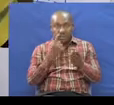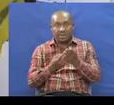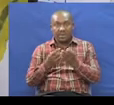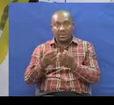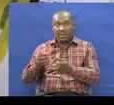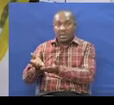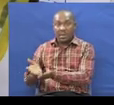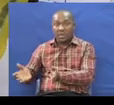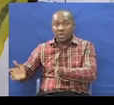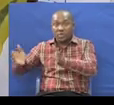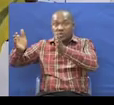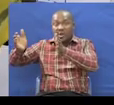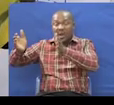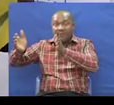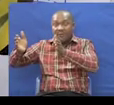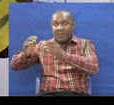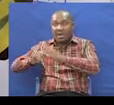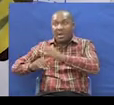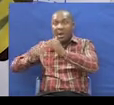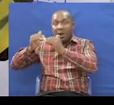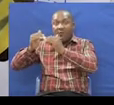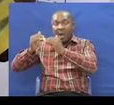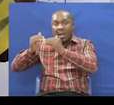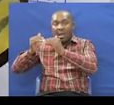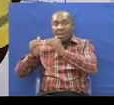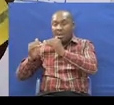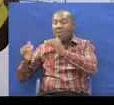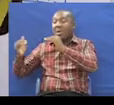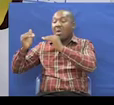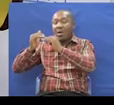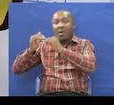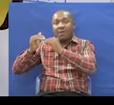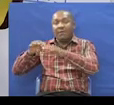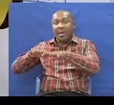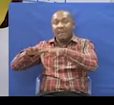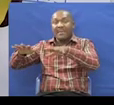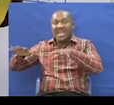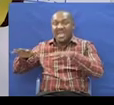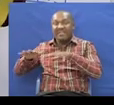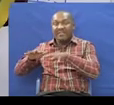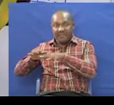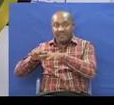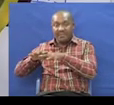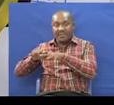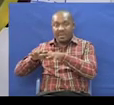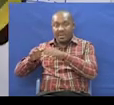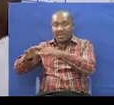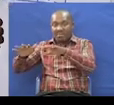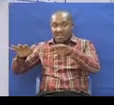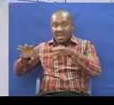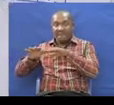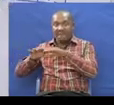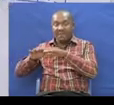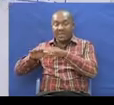jar. Over the beehive shelf, place a gas jar, which is going to